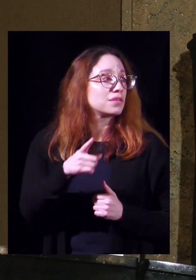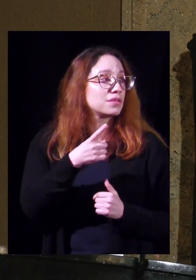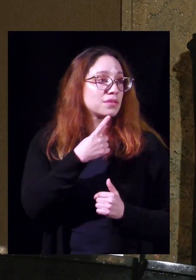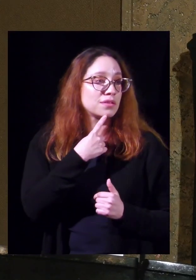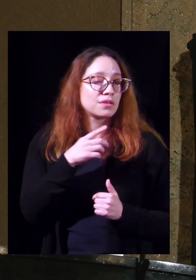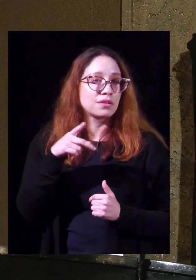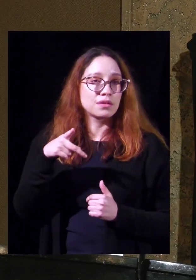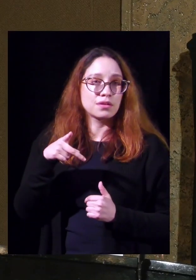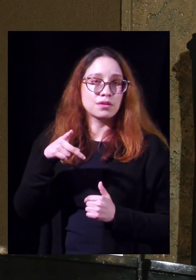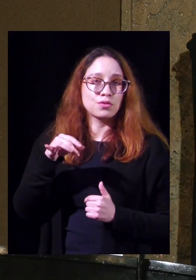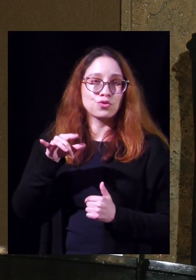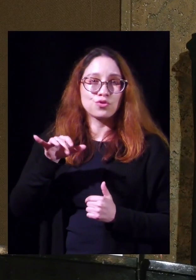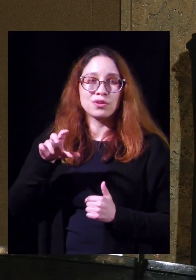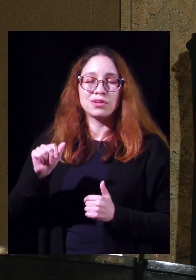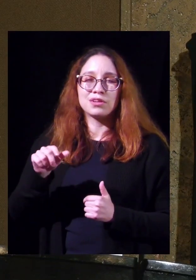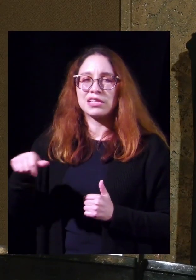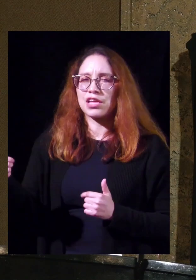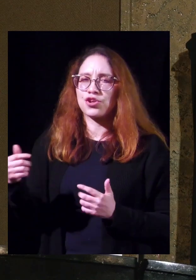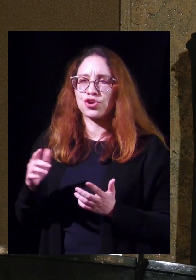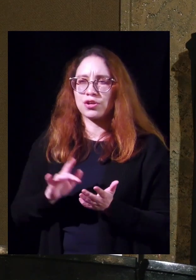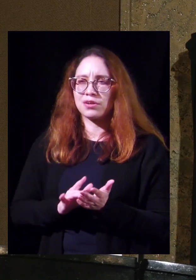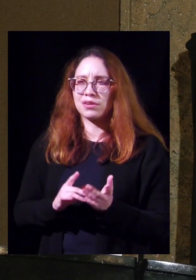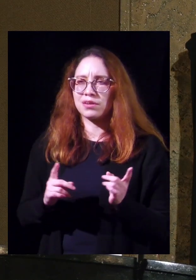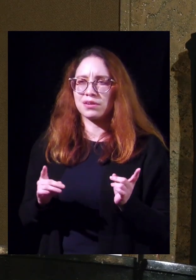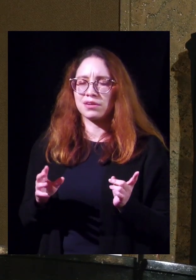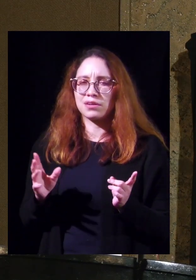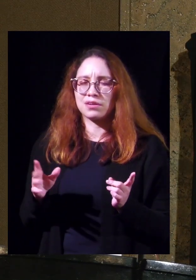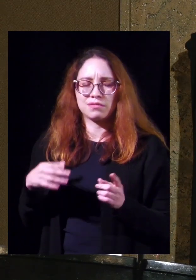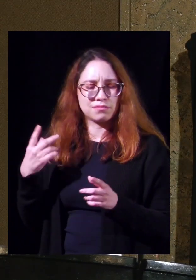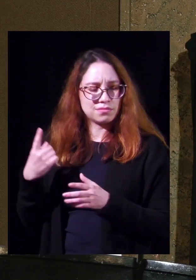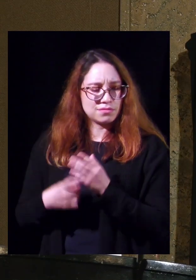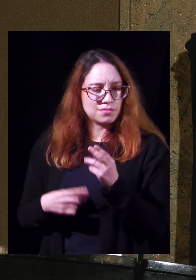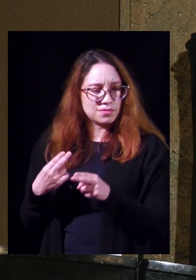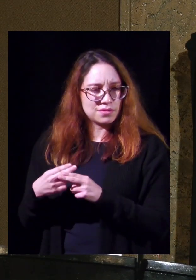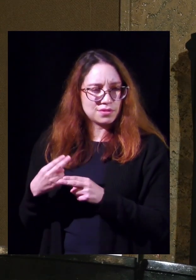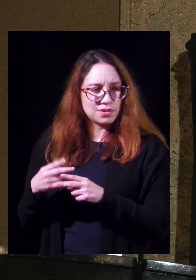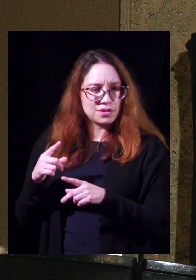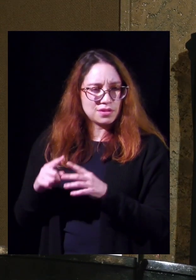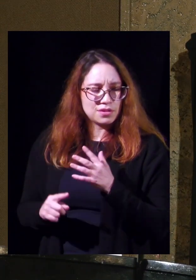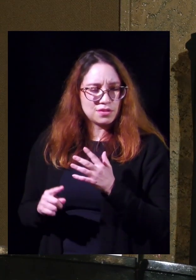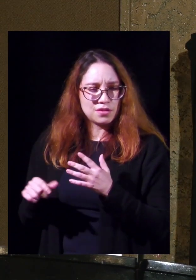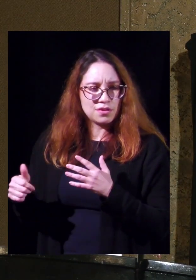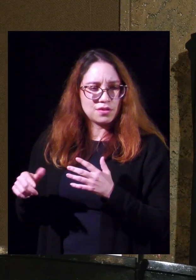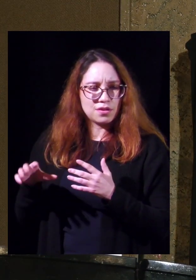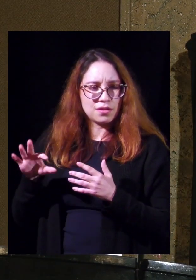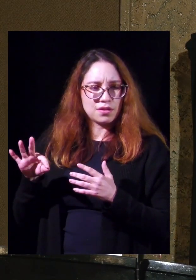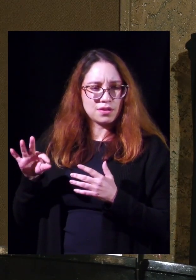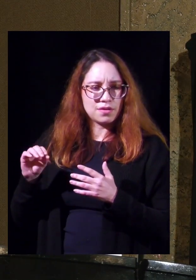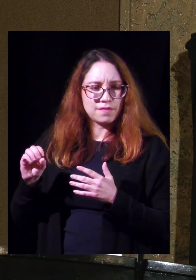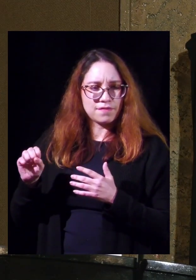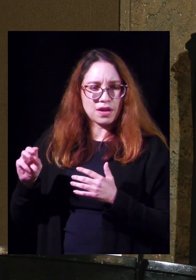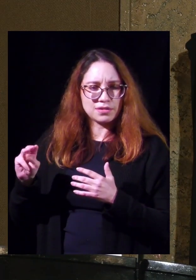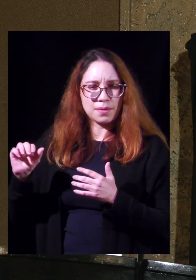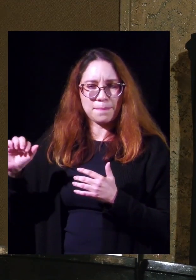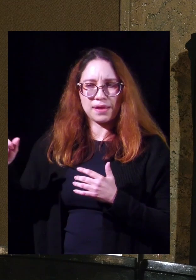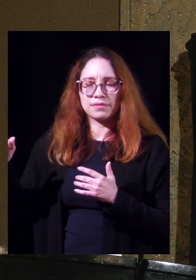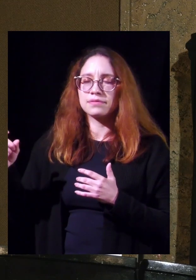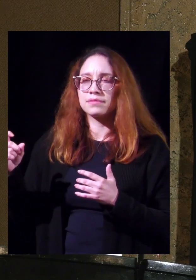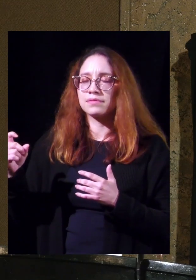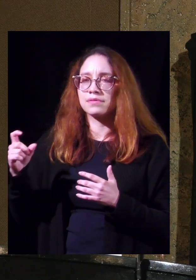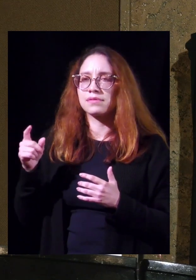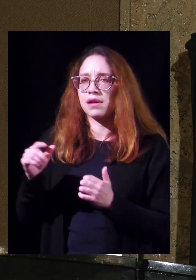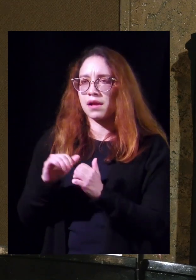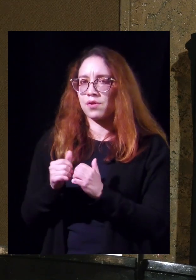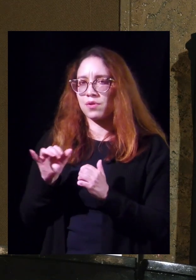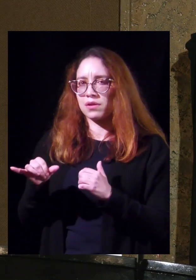about Prolia, but what about the other ones? I forgot what they're all called, but you also have Fosamax. And